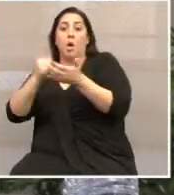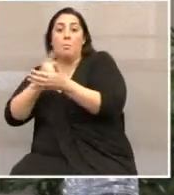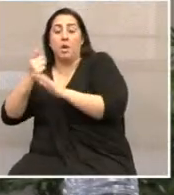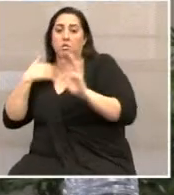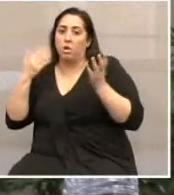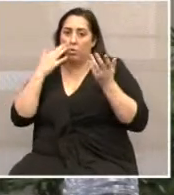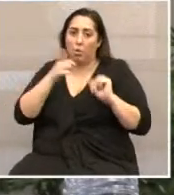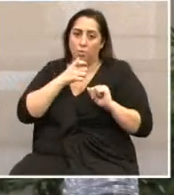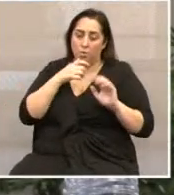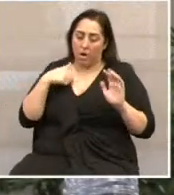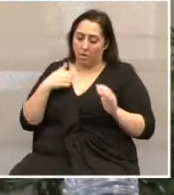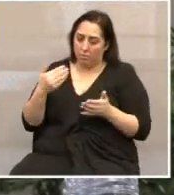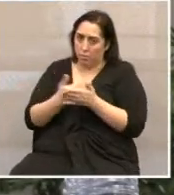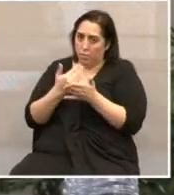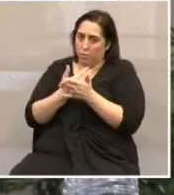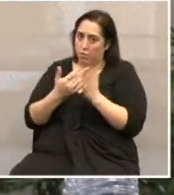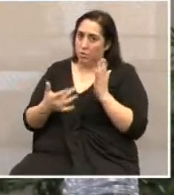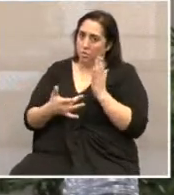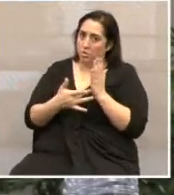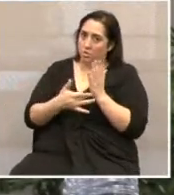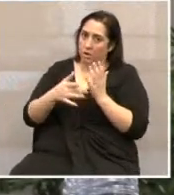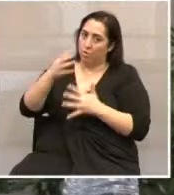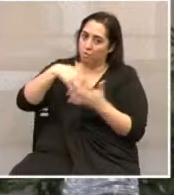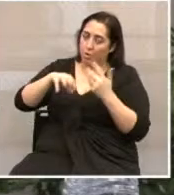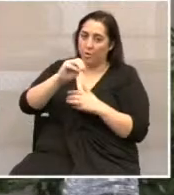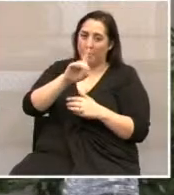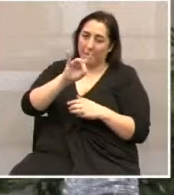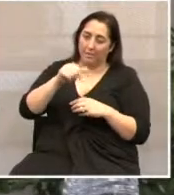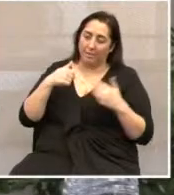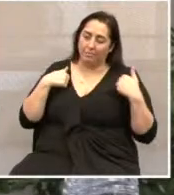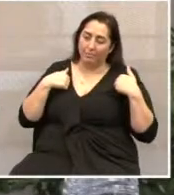do, and I'm new to the social media. I'm an